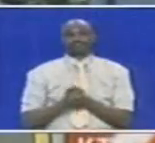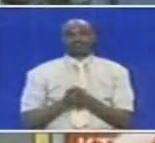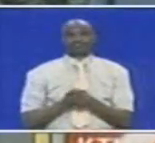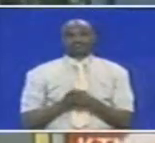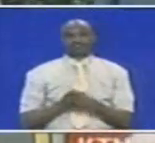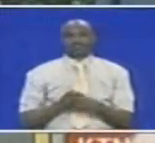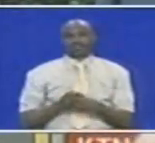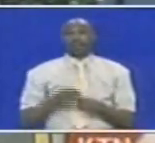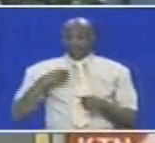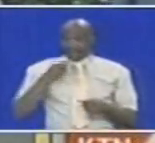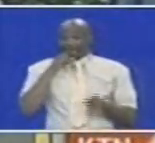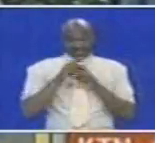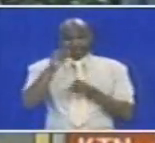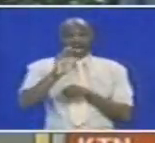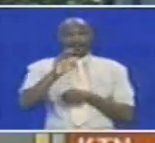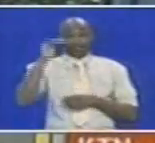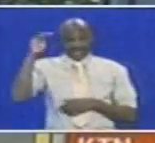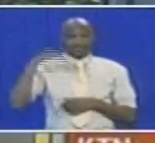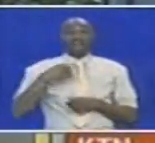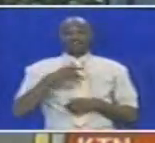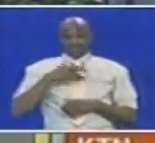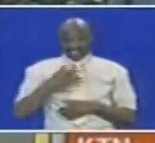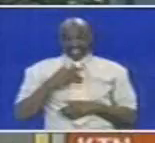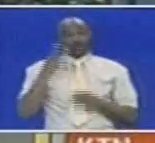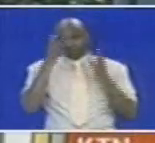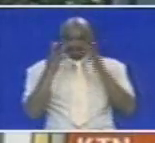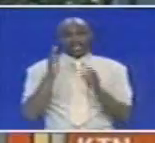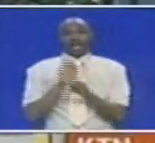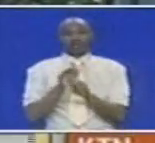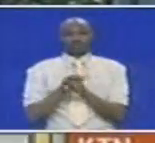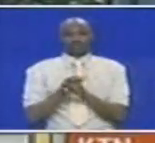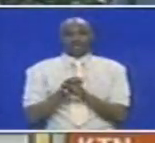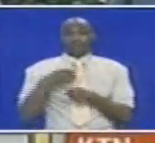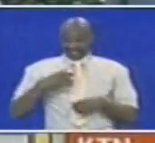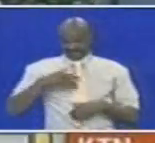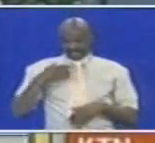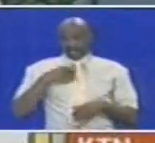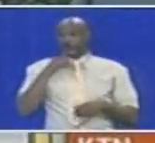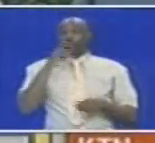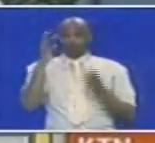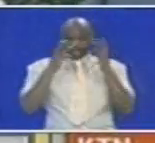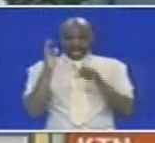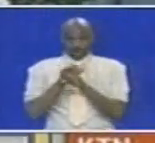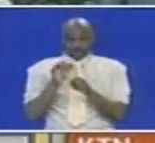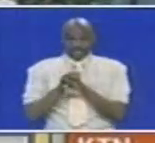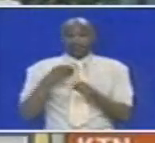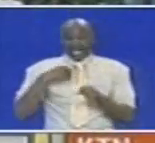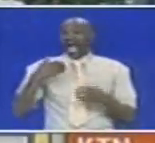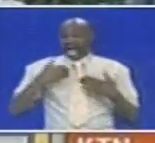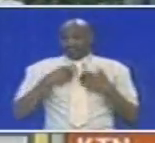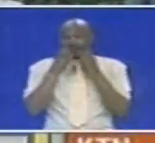As his elder brother, I feel very worried. I feel worried because I have